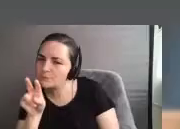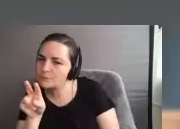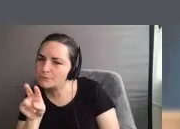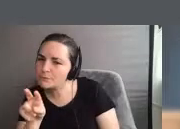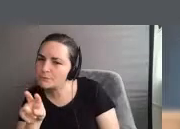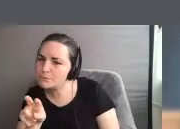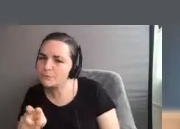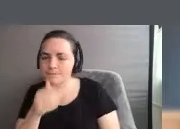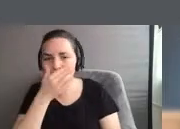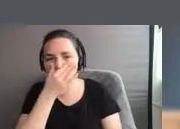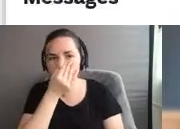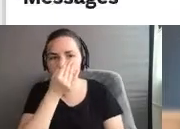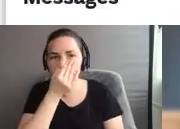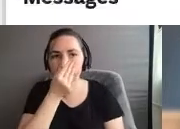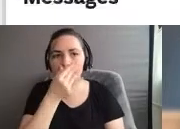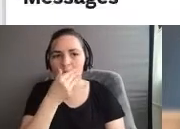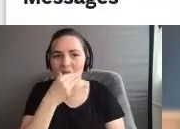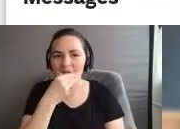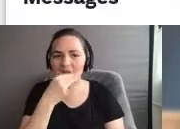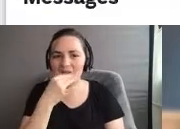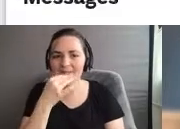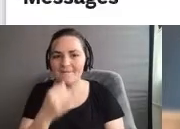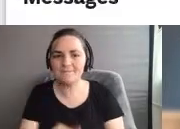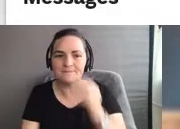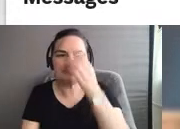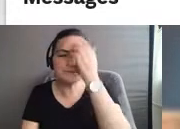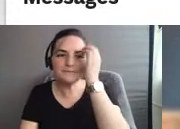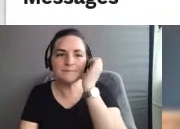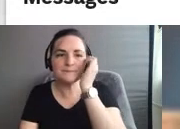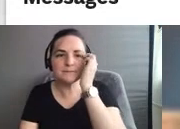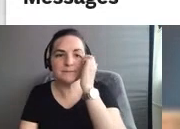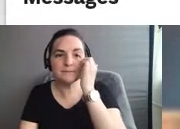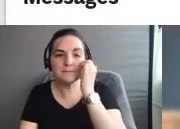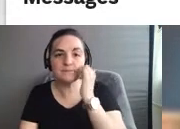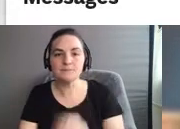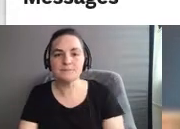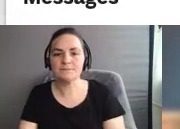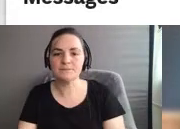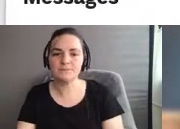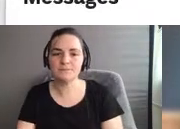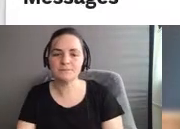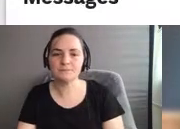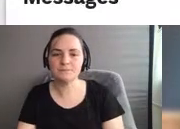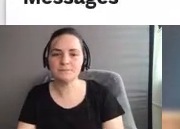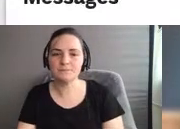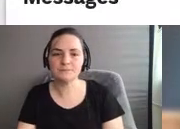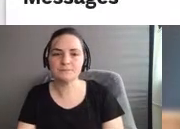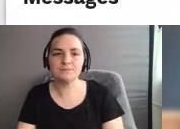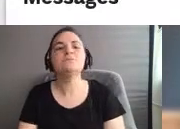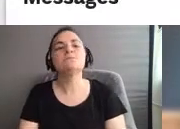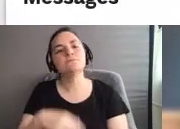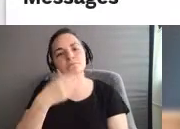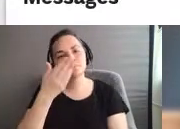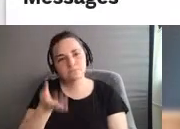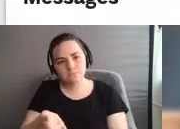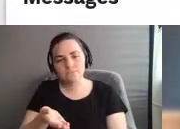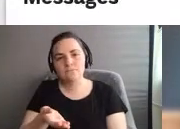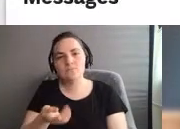where I was before. I'm going to just return briefly back to the live session. So we've got the live